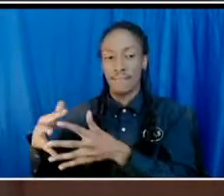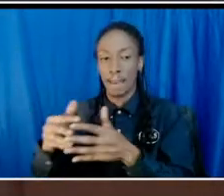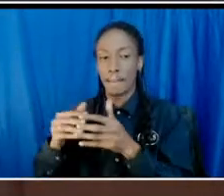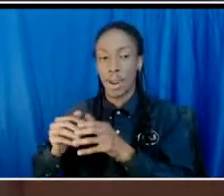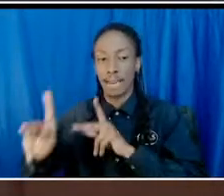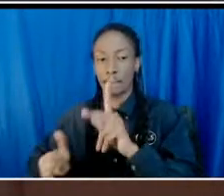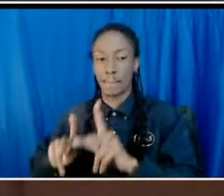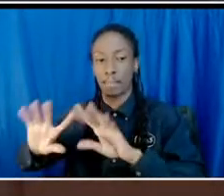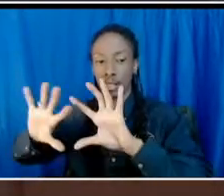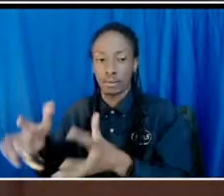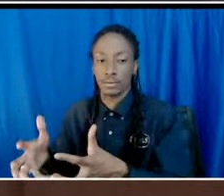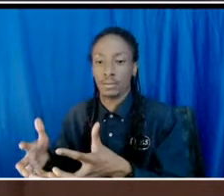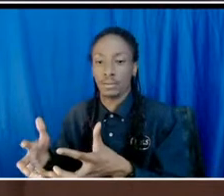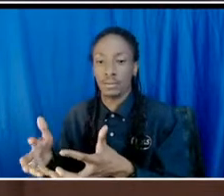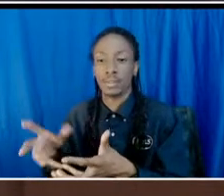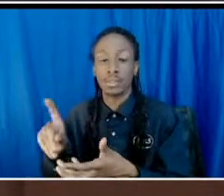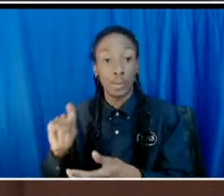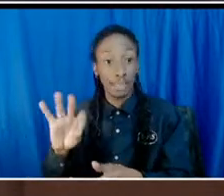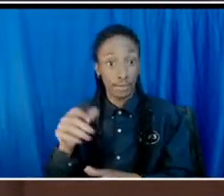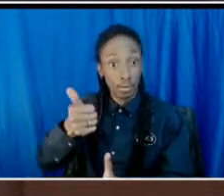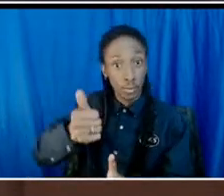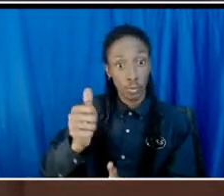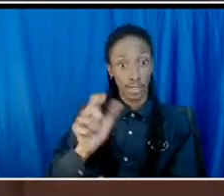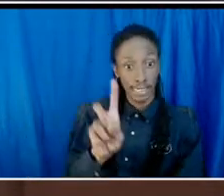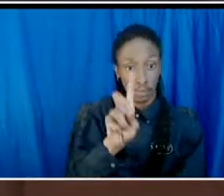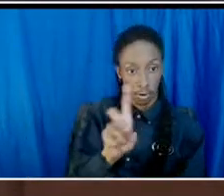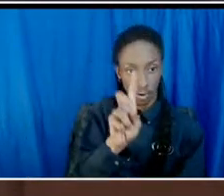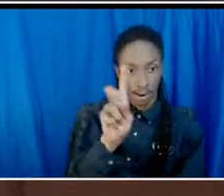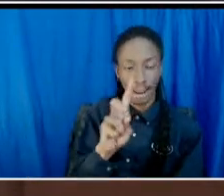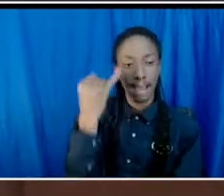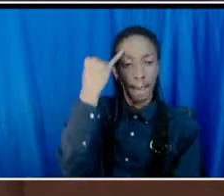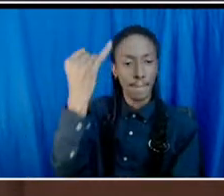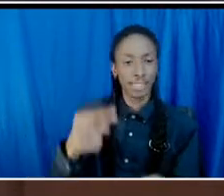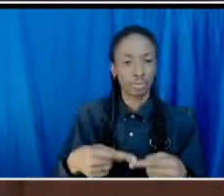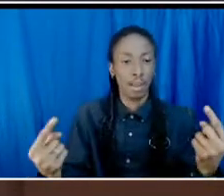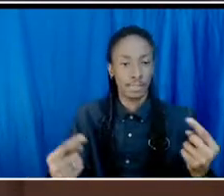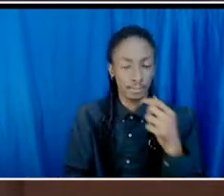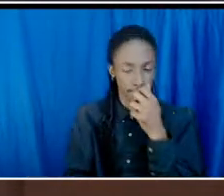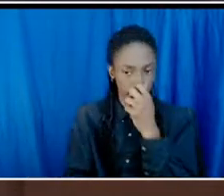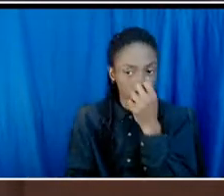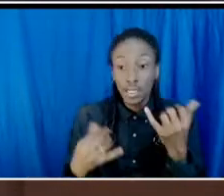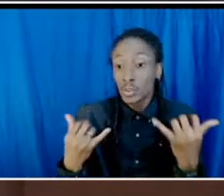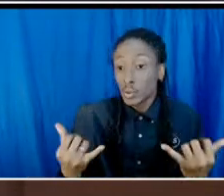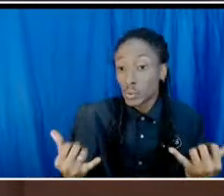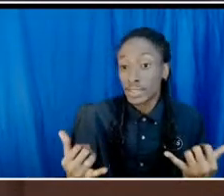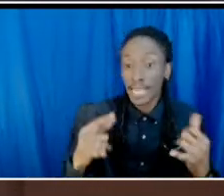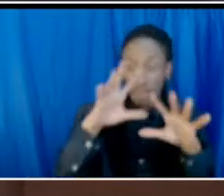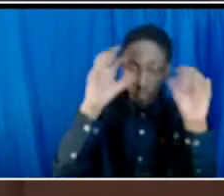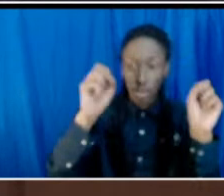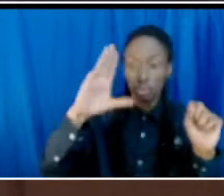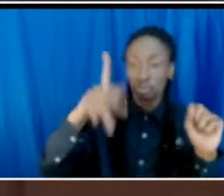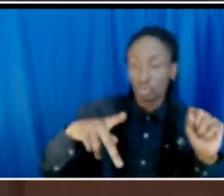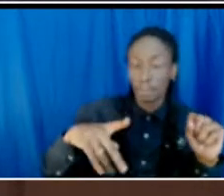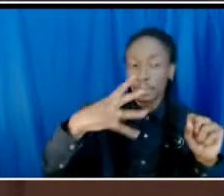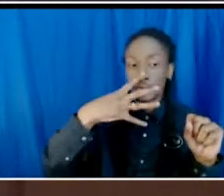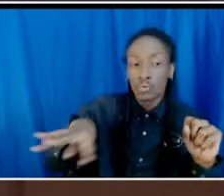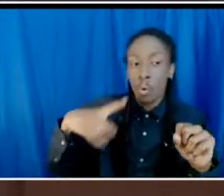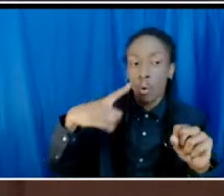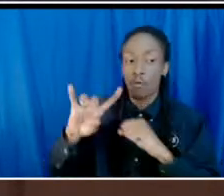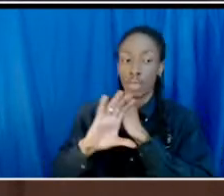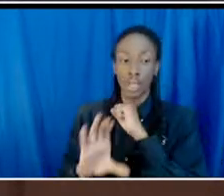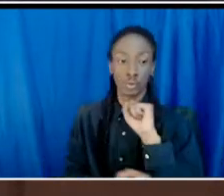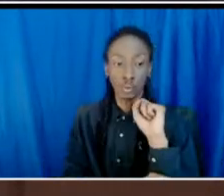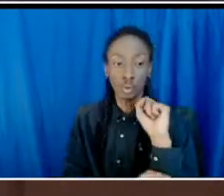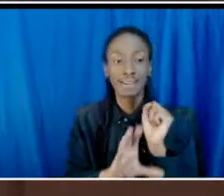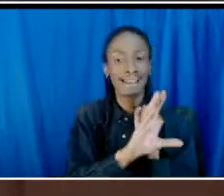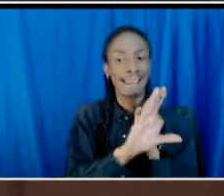whole. And if you're a Democrat, imagine it the other way around. Today, President Trump's total disregard for the Constitution and